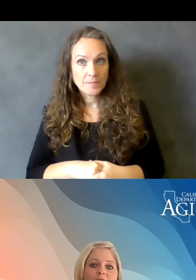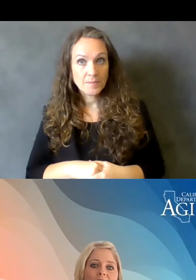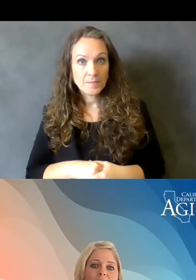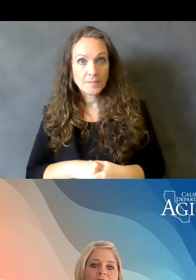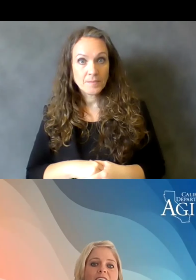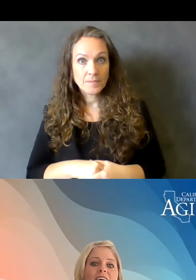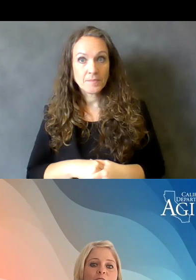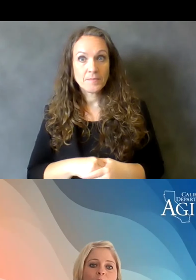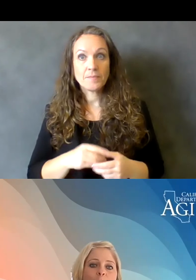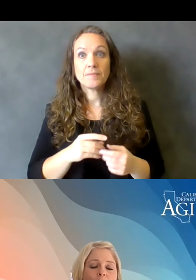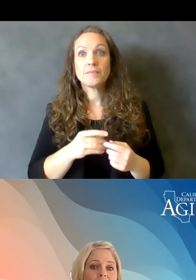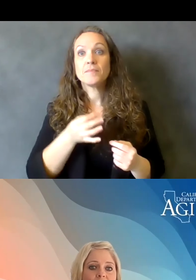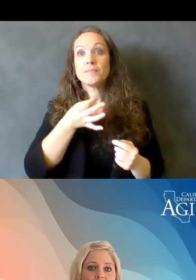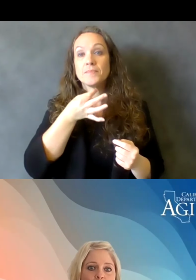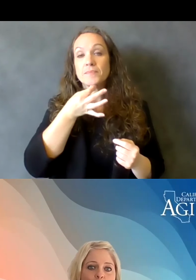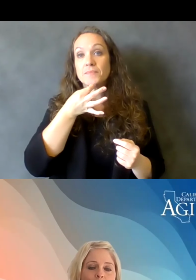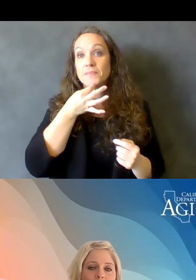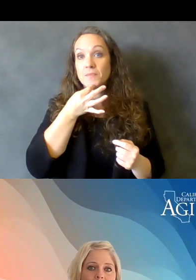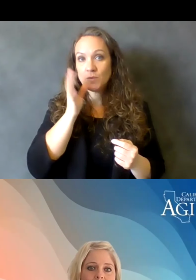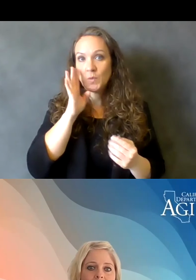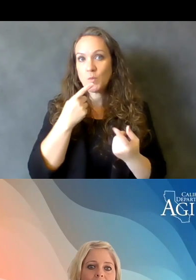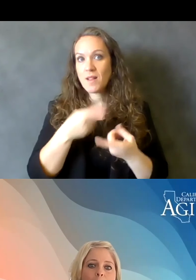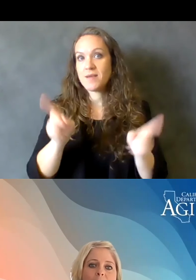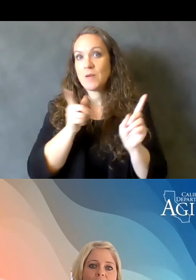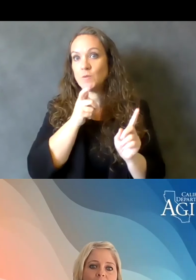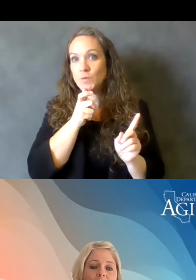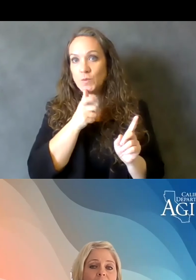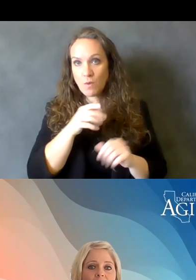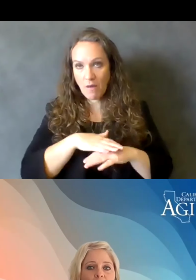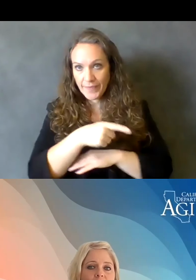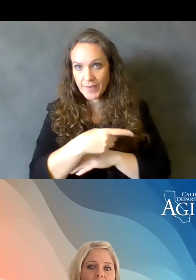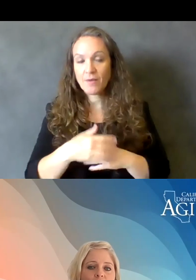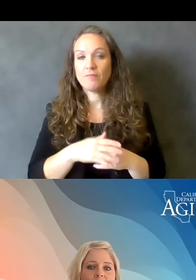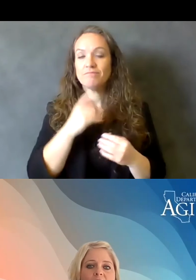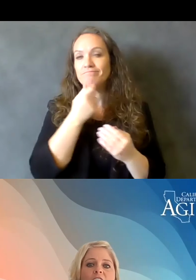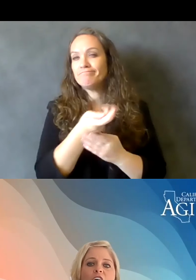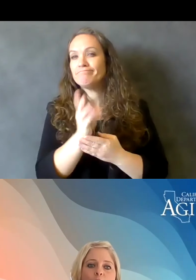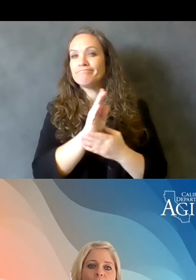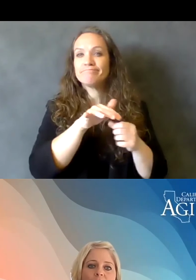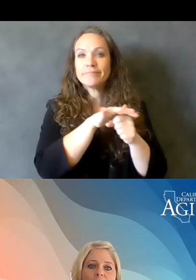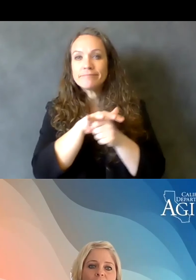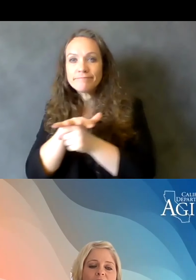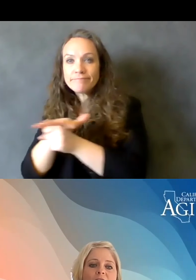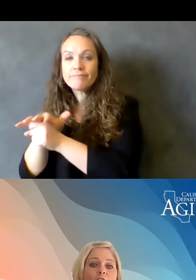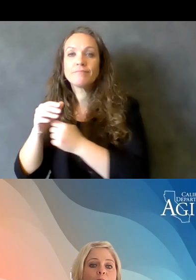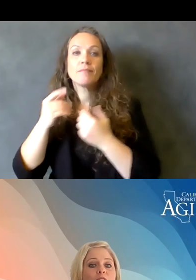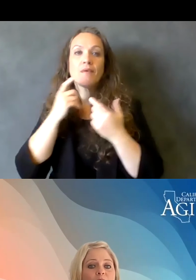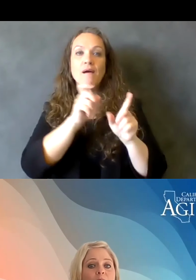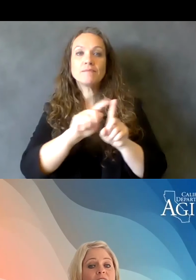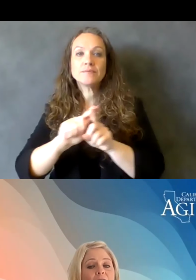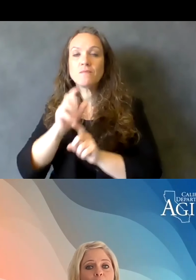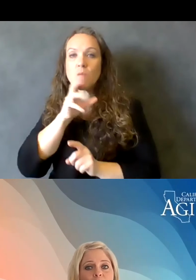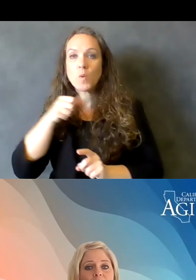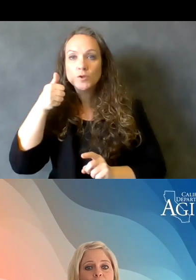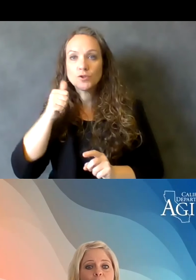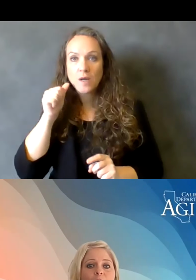soon be announced, and it will be comprised of stakeholders representing the myriad of sectors and interests of older adults, so that we can build